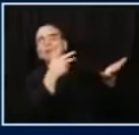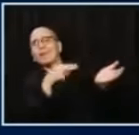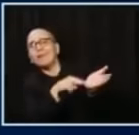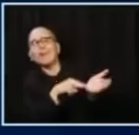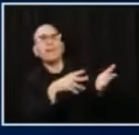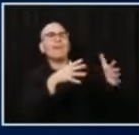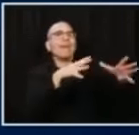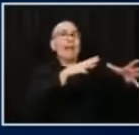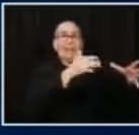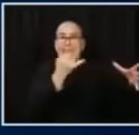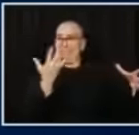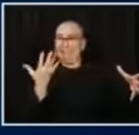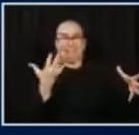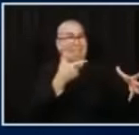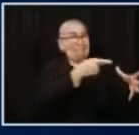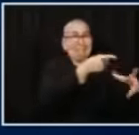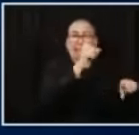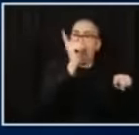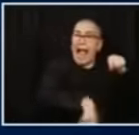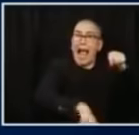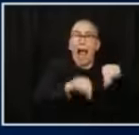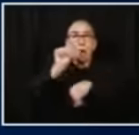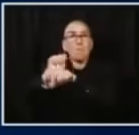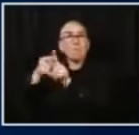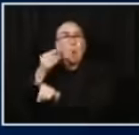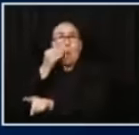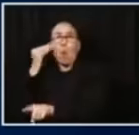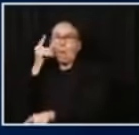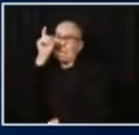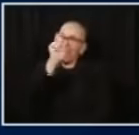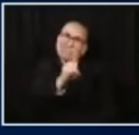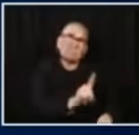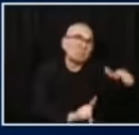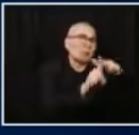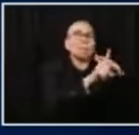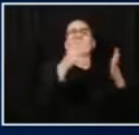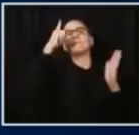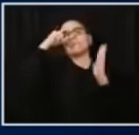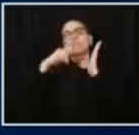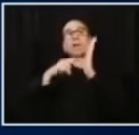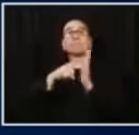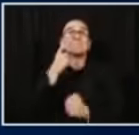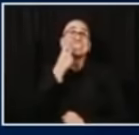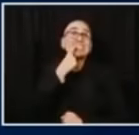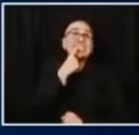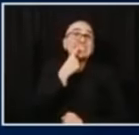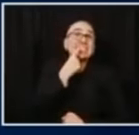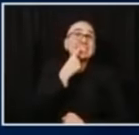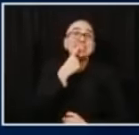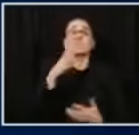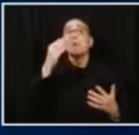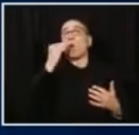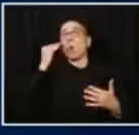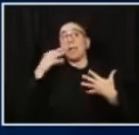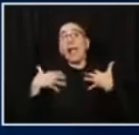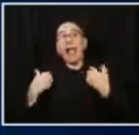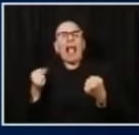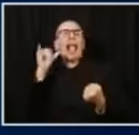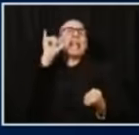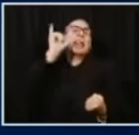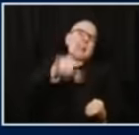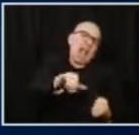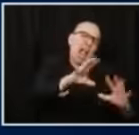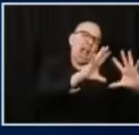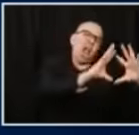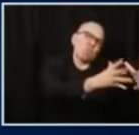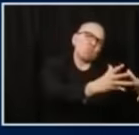So this includes outpatient settings, dental offices, home health, and more. And then for long-term care, what it includes